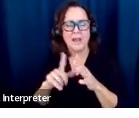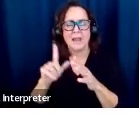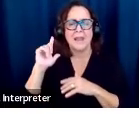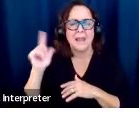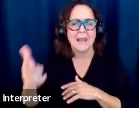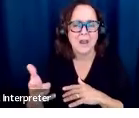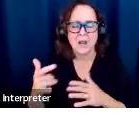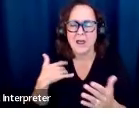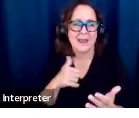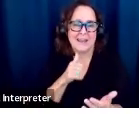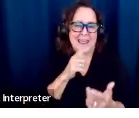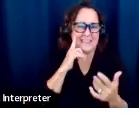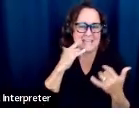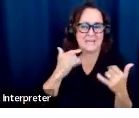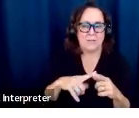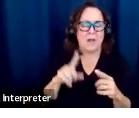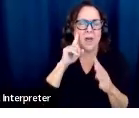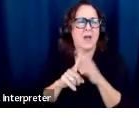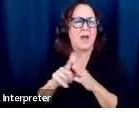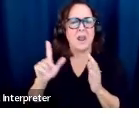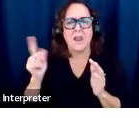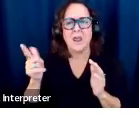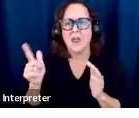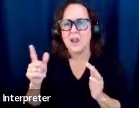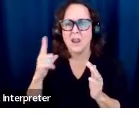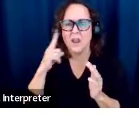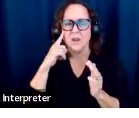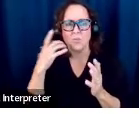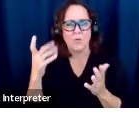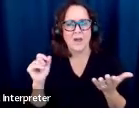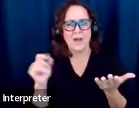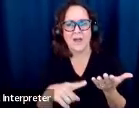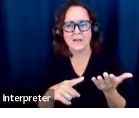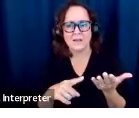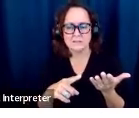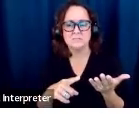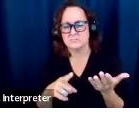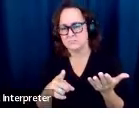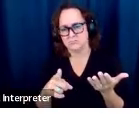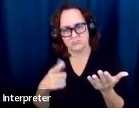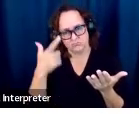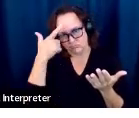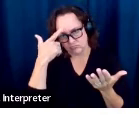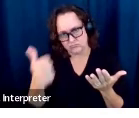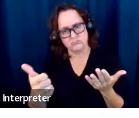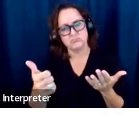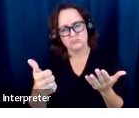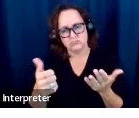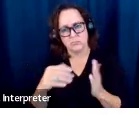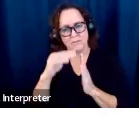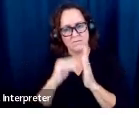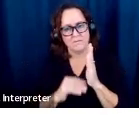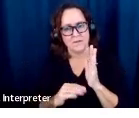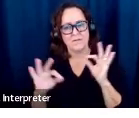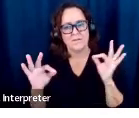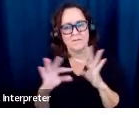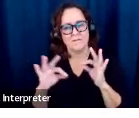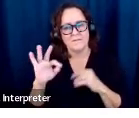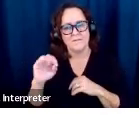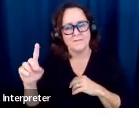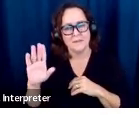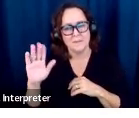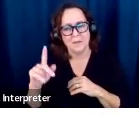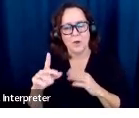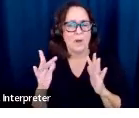you don't think of something in the moment or for whatever reason just don't want to ask it, feel free to fill out the feedback